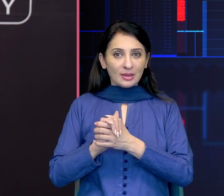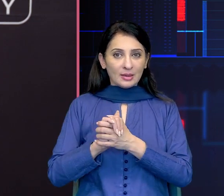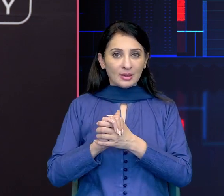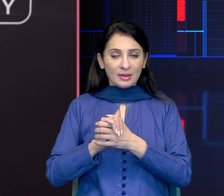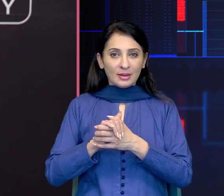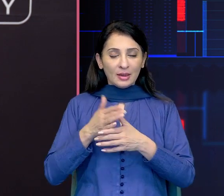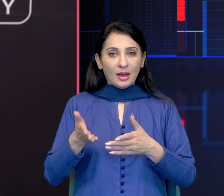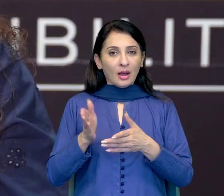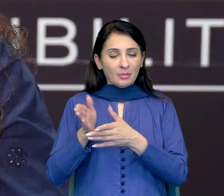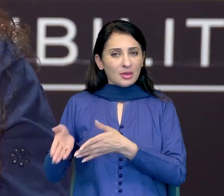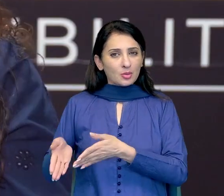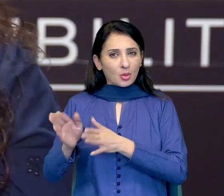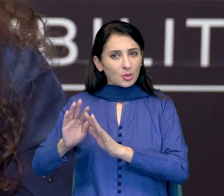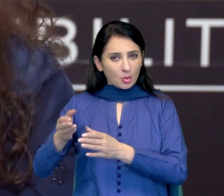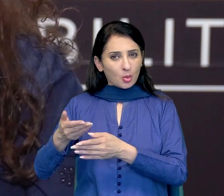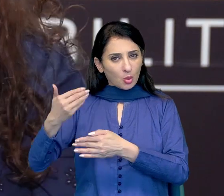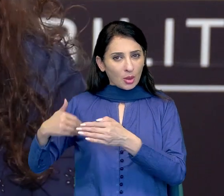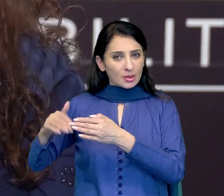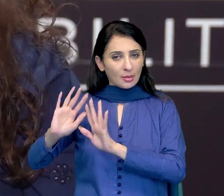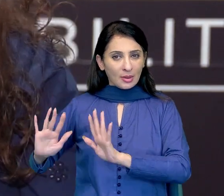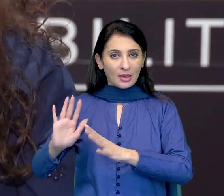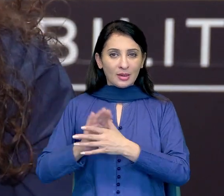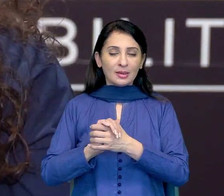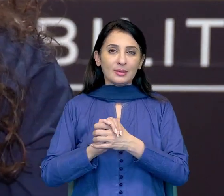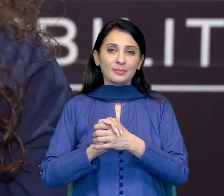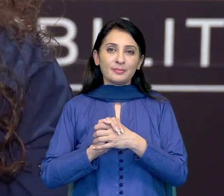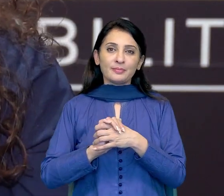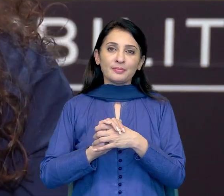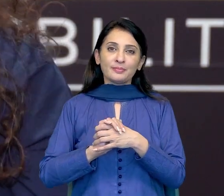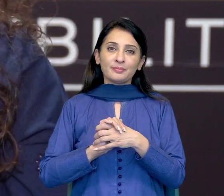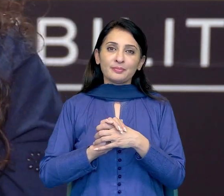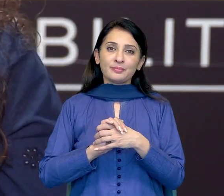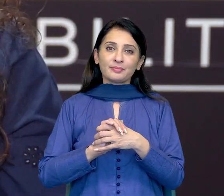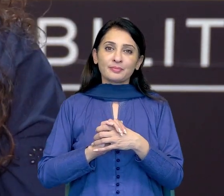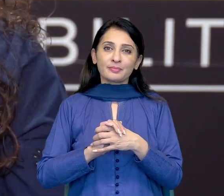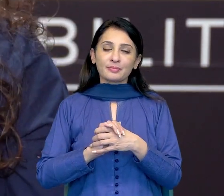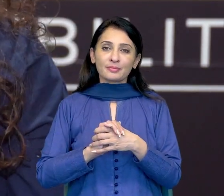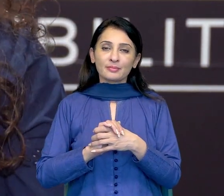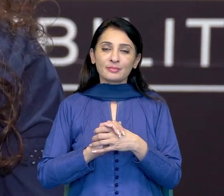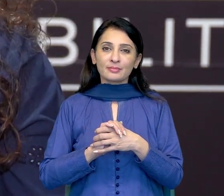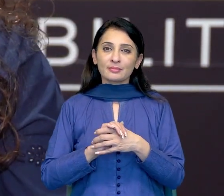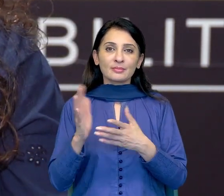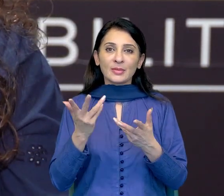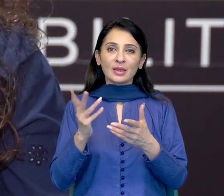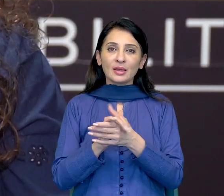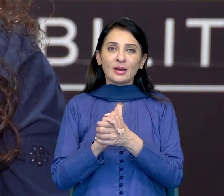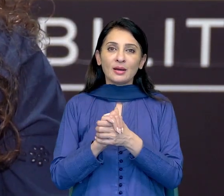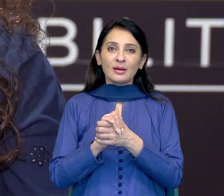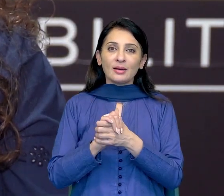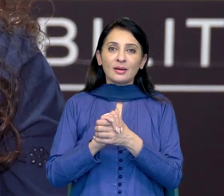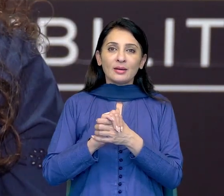very recently I'm curating a show right now, which is on